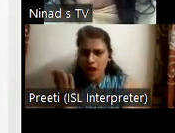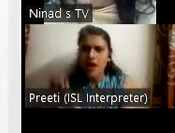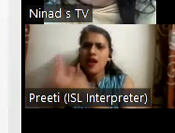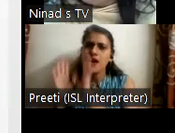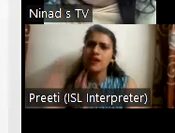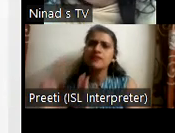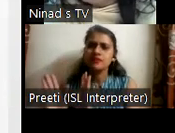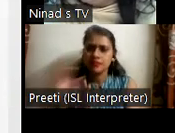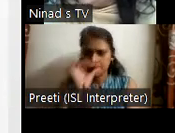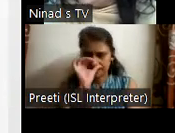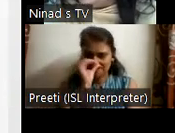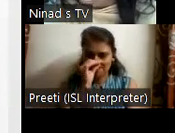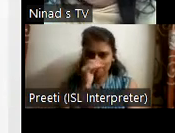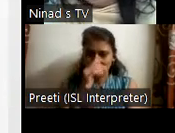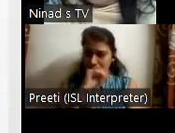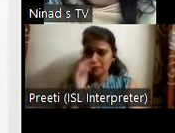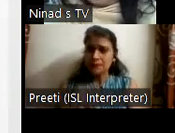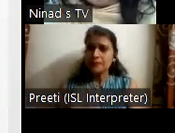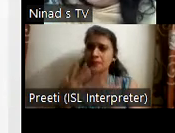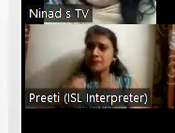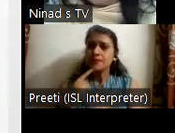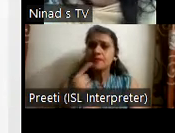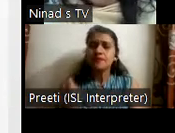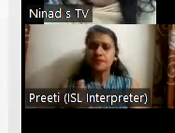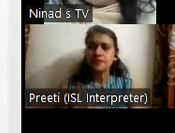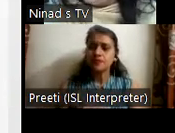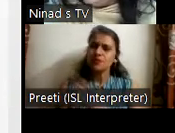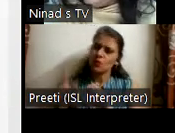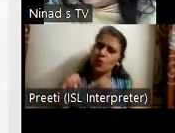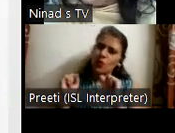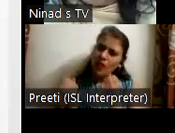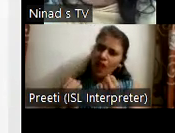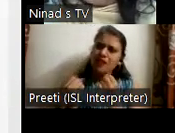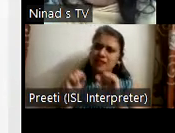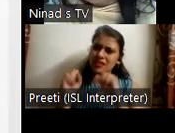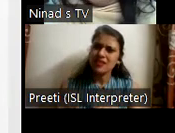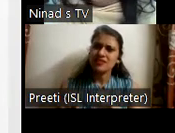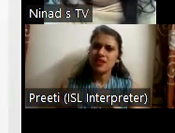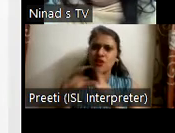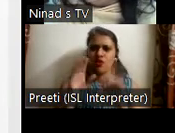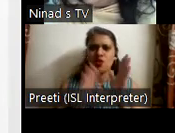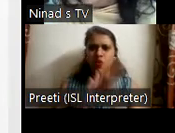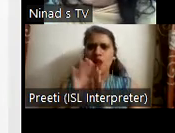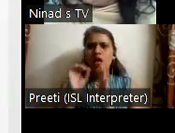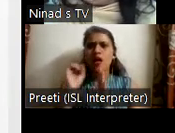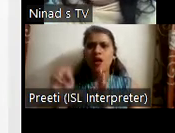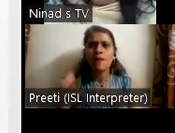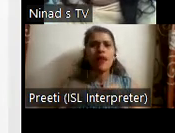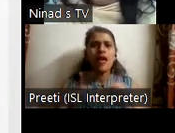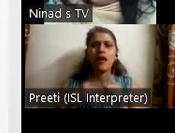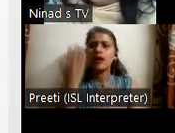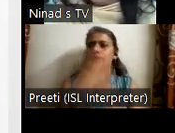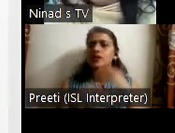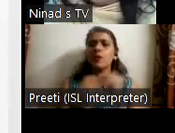But what I'm trying to say, that you can develop them as able-bodied, but at